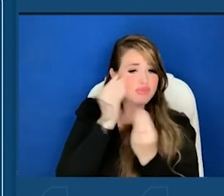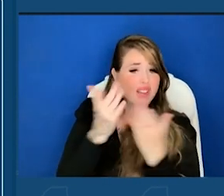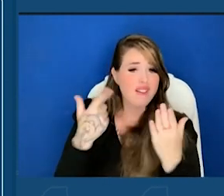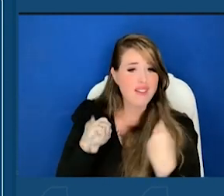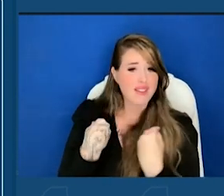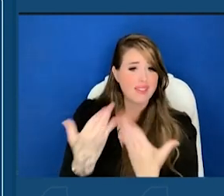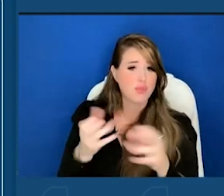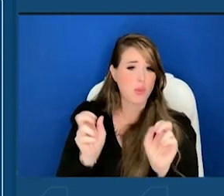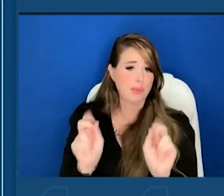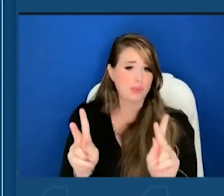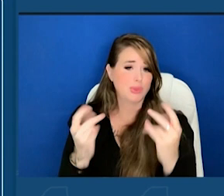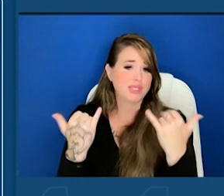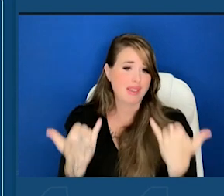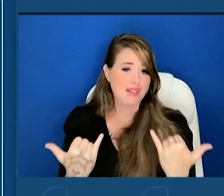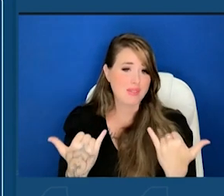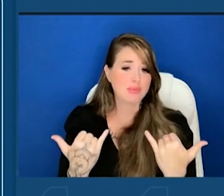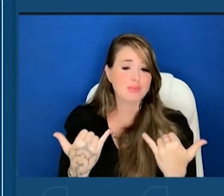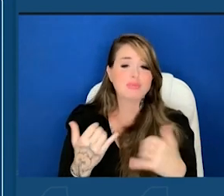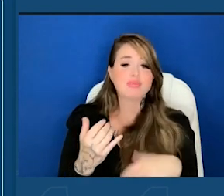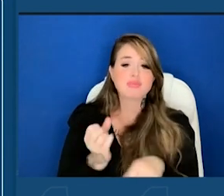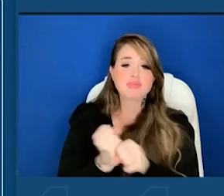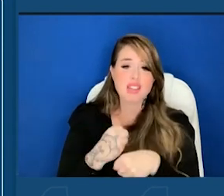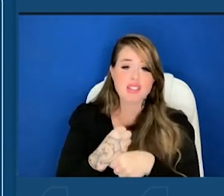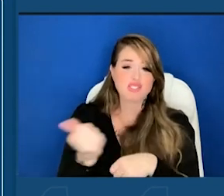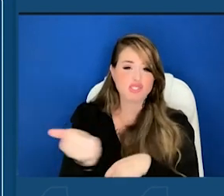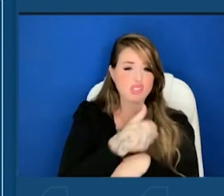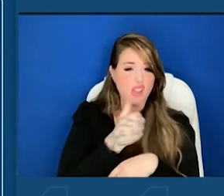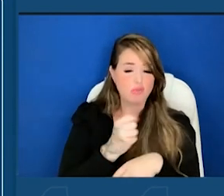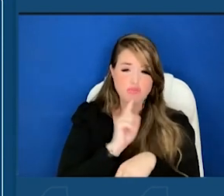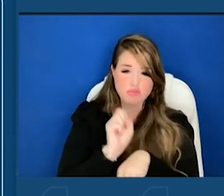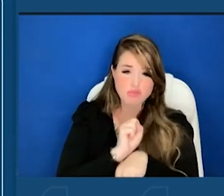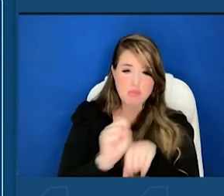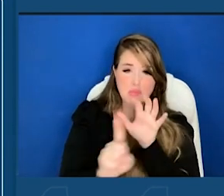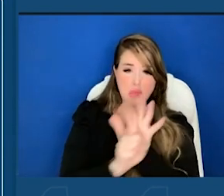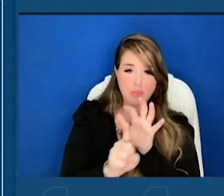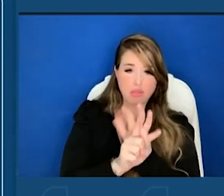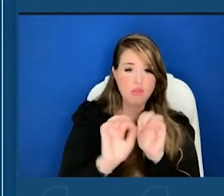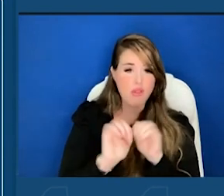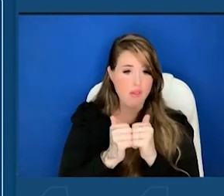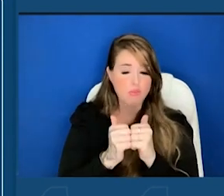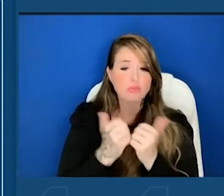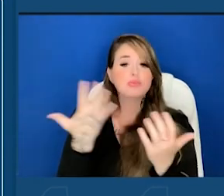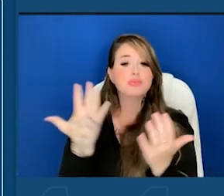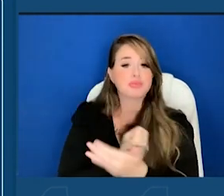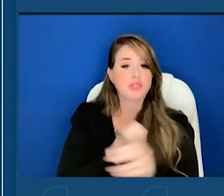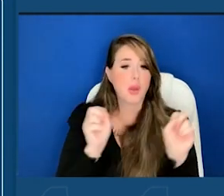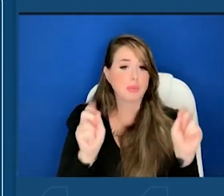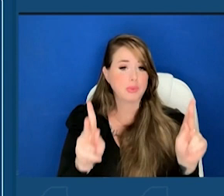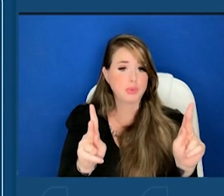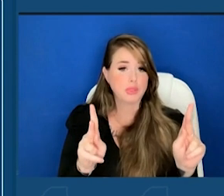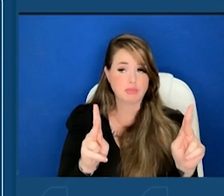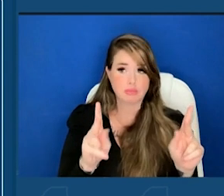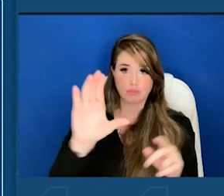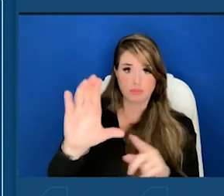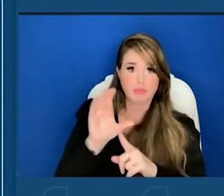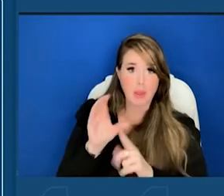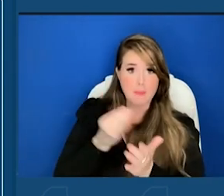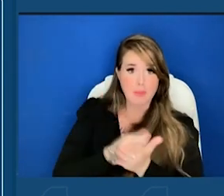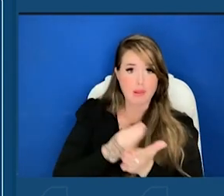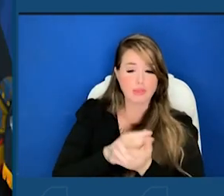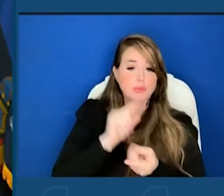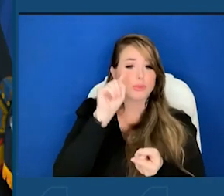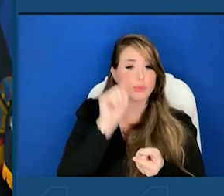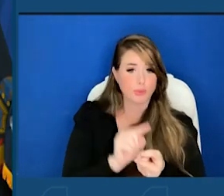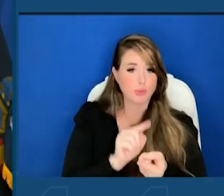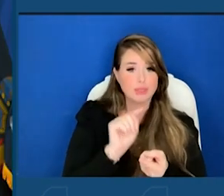opportunity to make you real popular in your communities by taking this opportunity to take this money and reduce the tax burden on